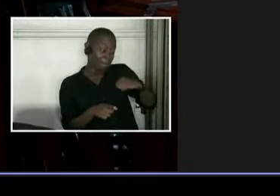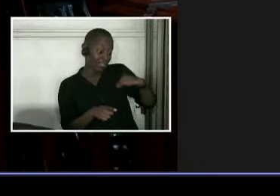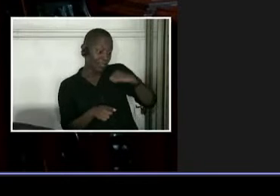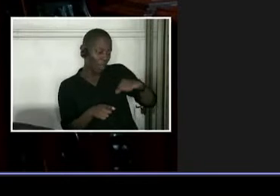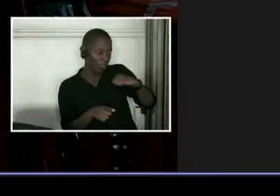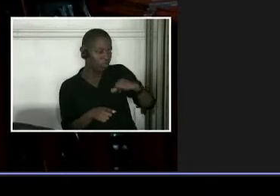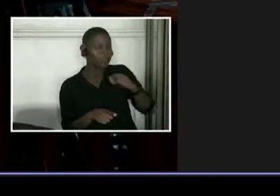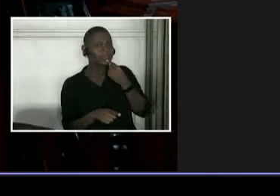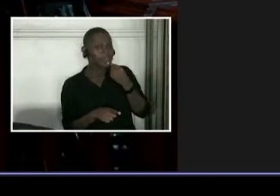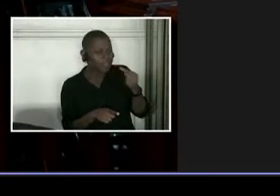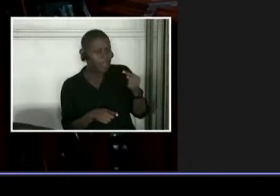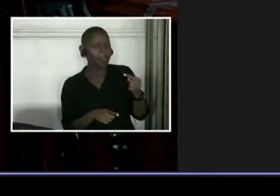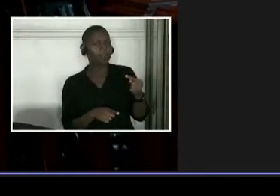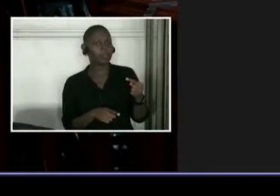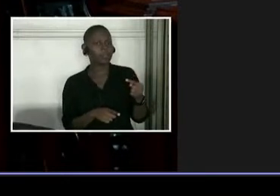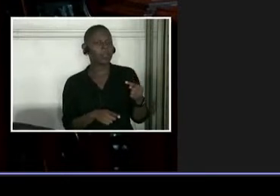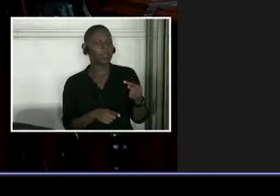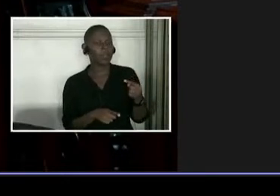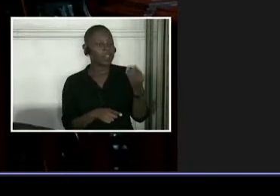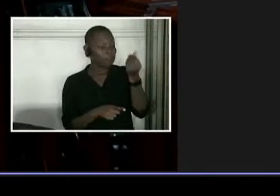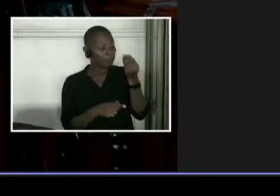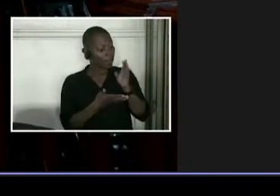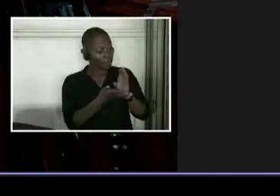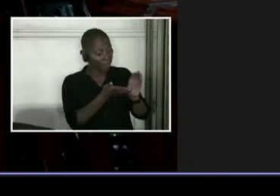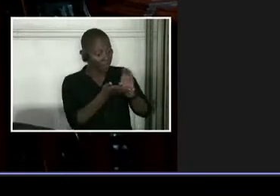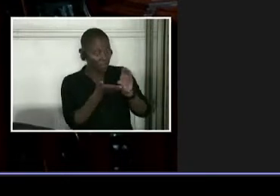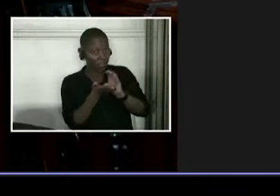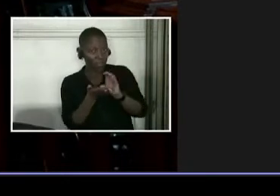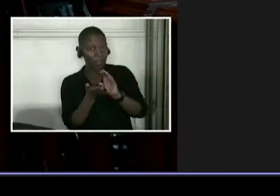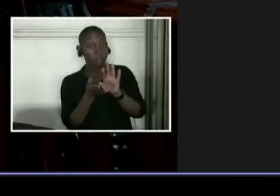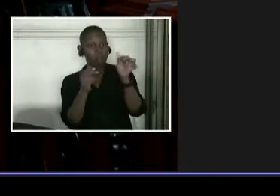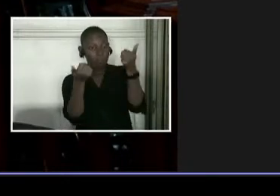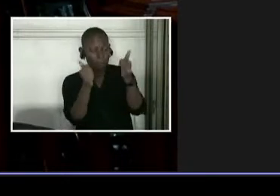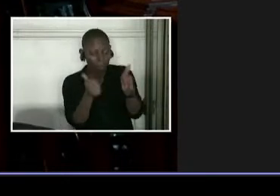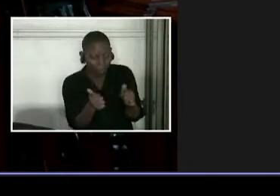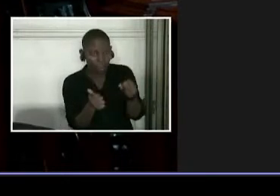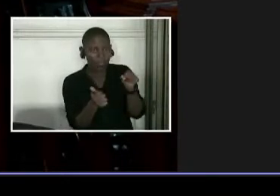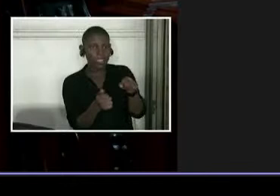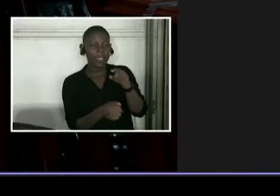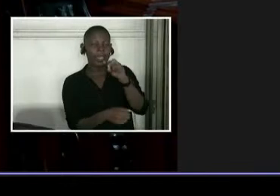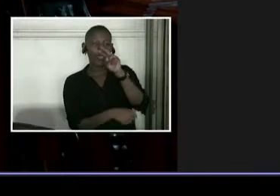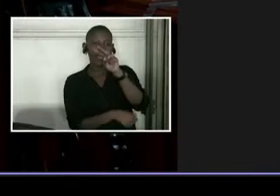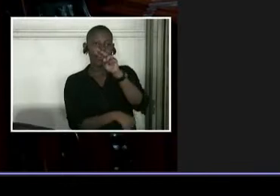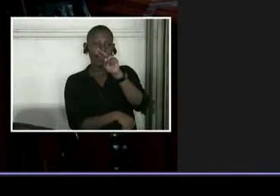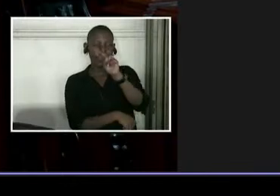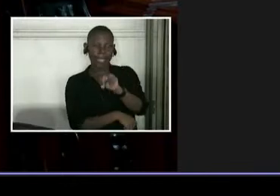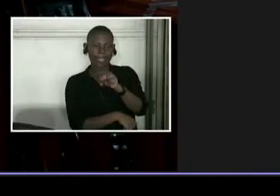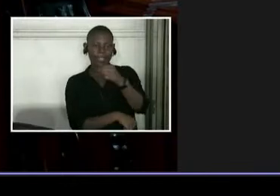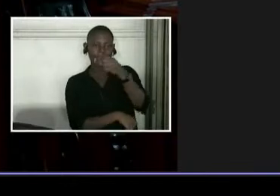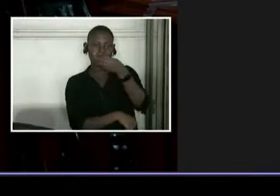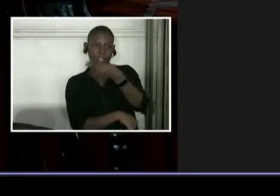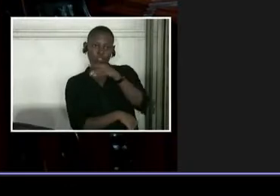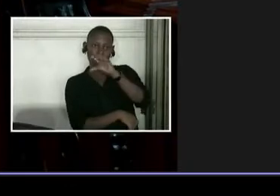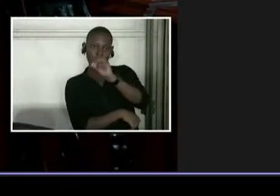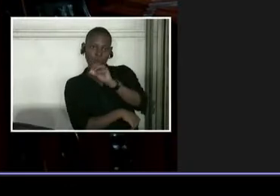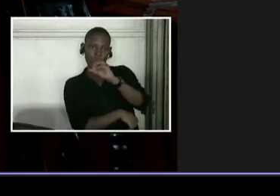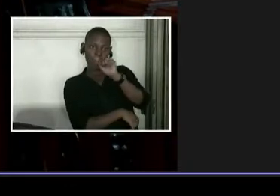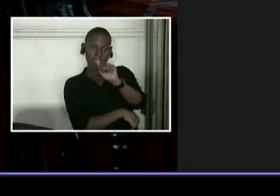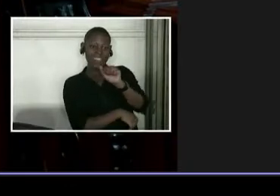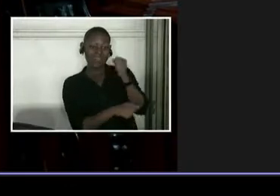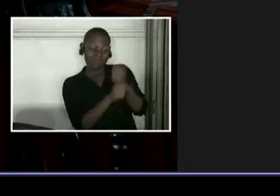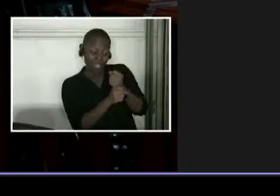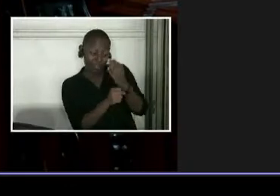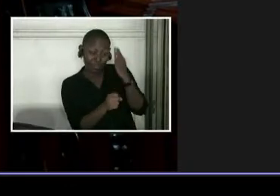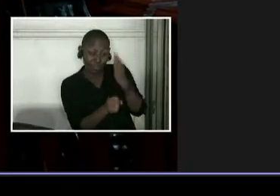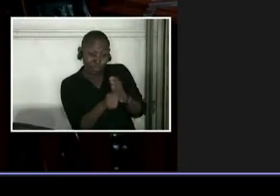funding through the municipal Housing Operating Account, the MHOA, by strictly adhering to the policy and procedures.